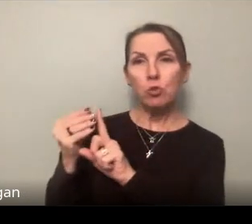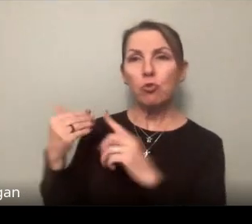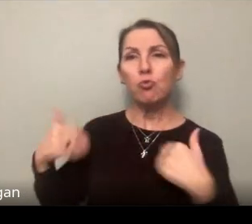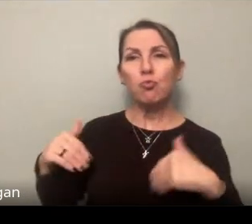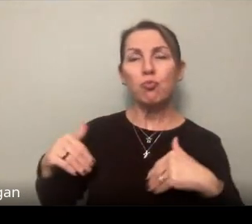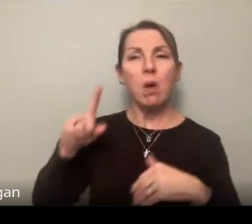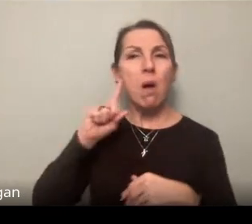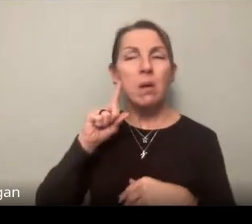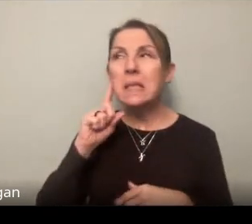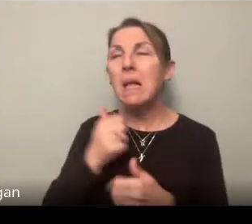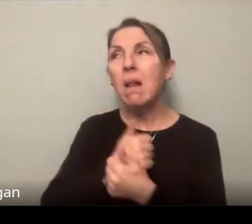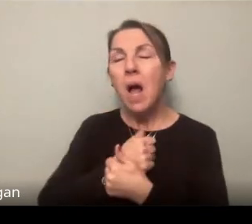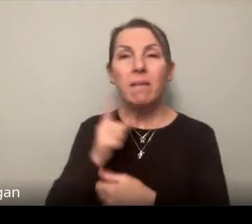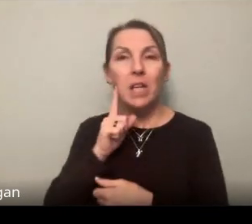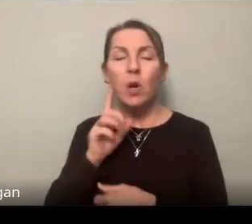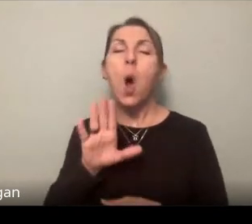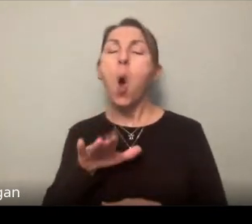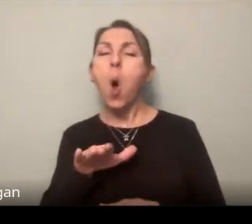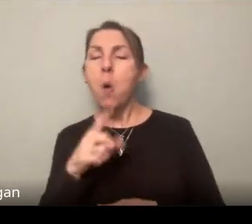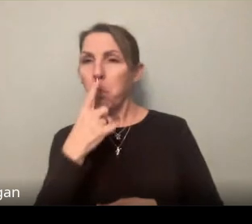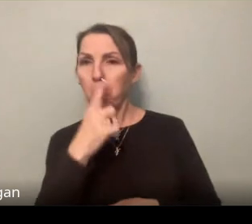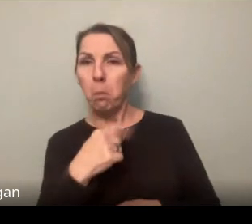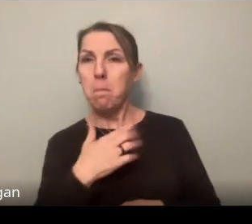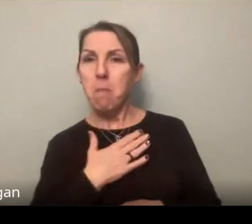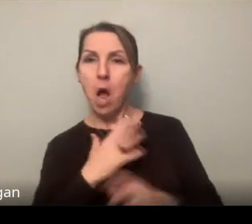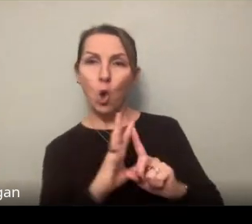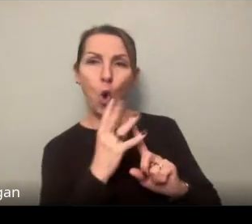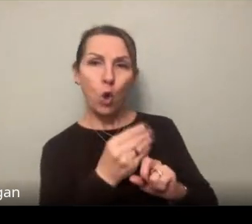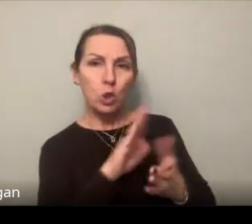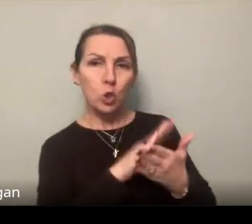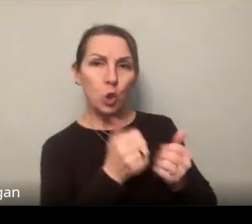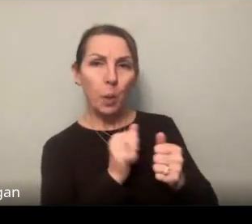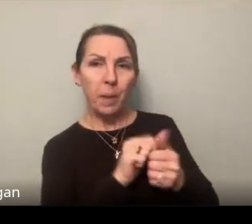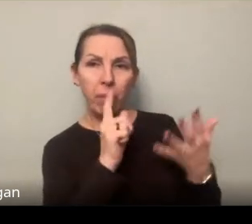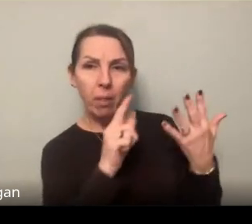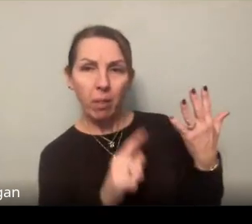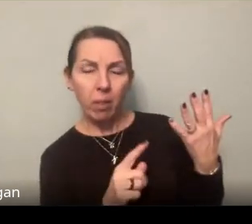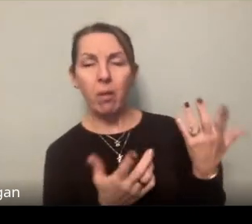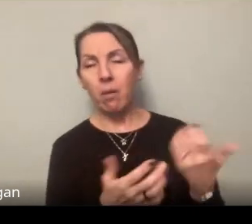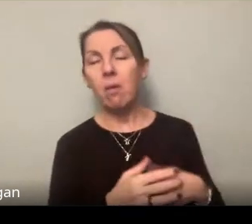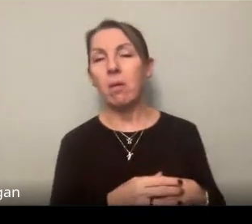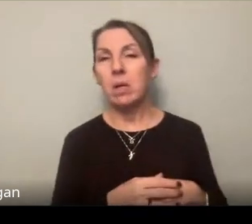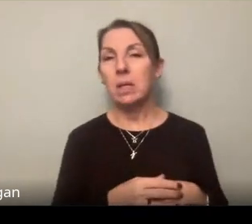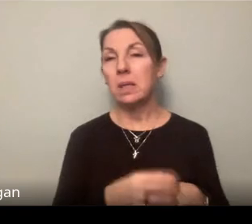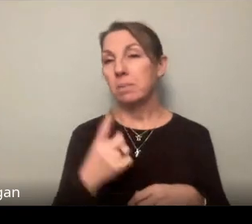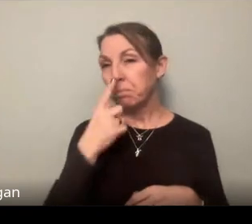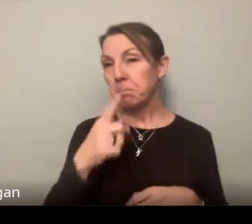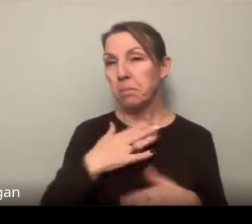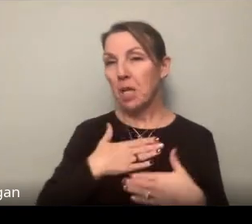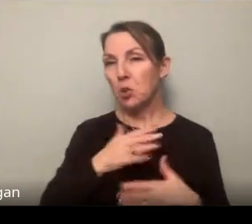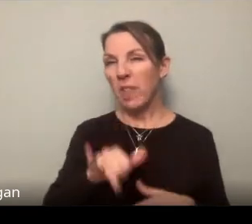love hearing that they say like, oh, in my culture, we cook with this and we cook with that. And so I enjoy that